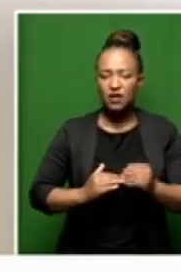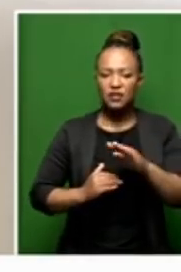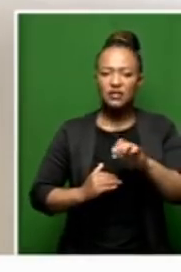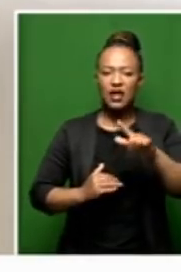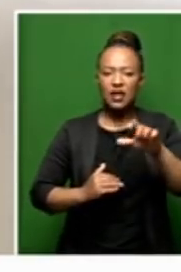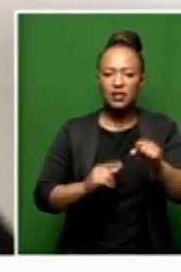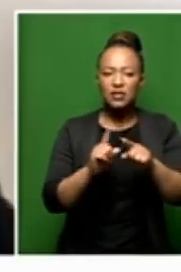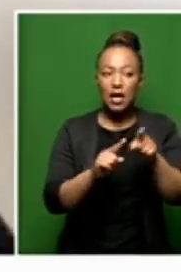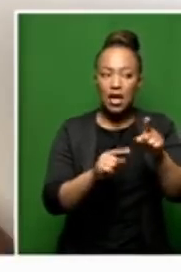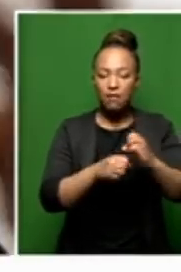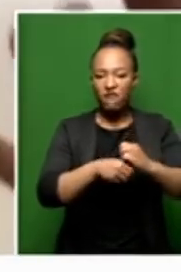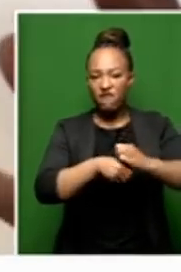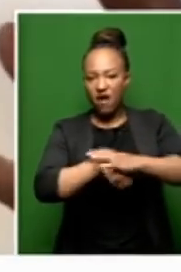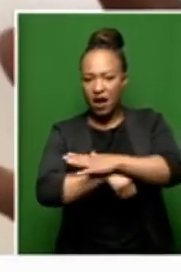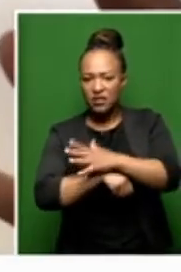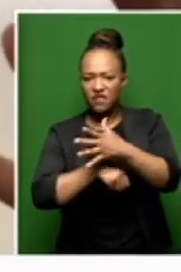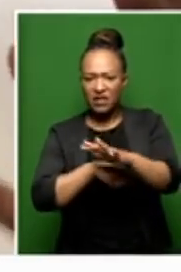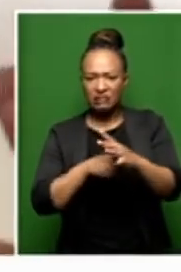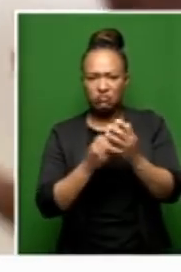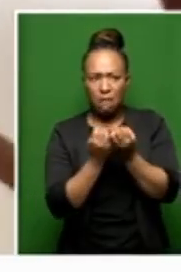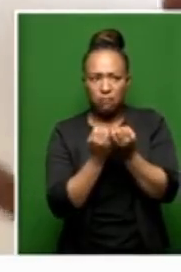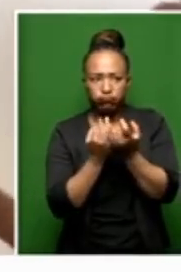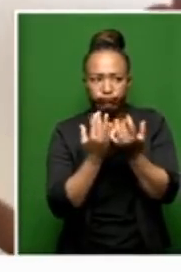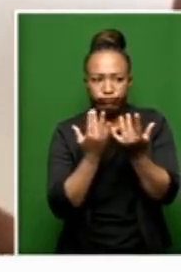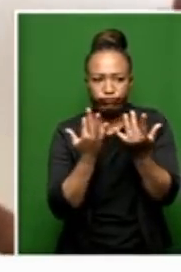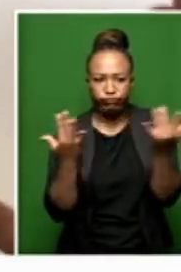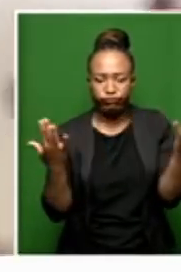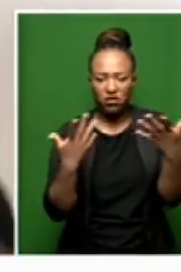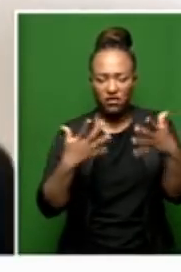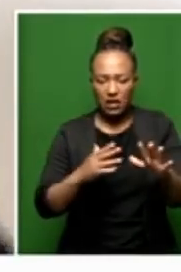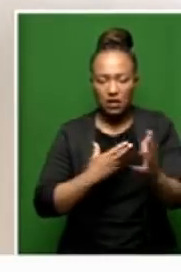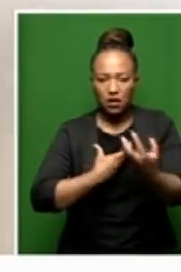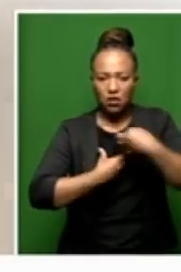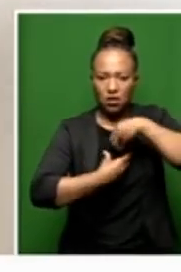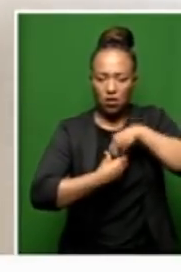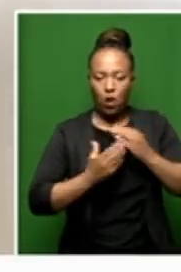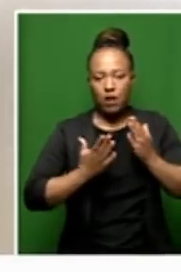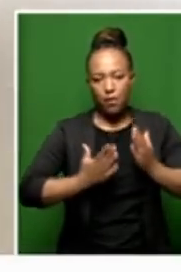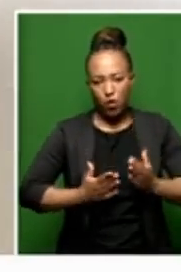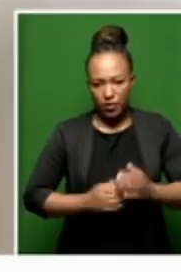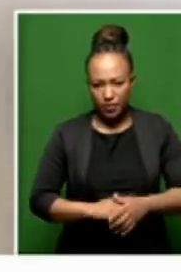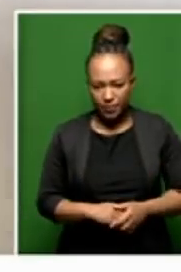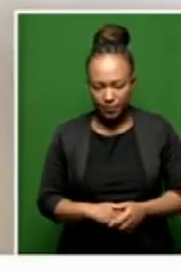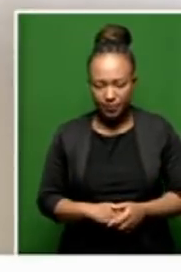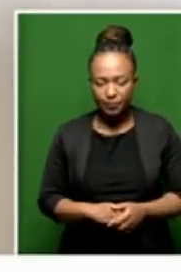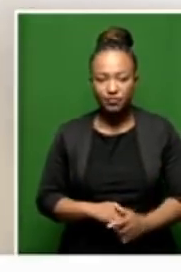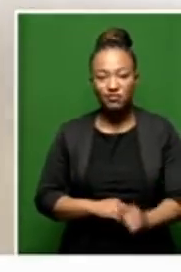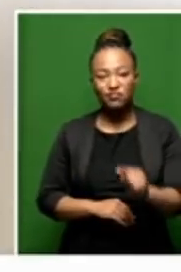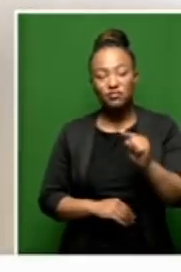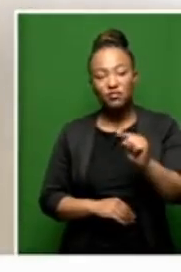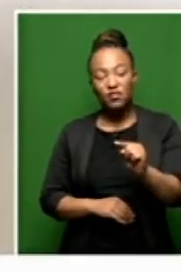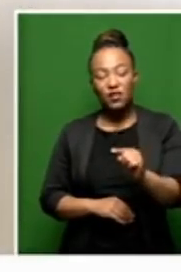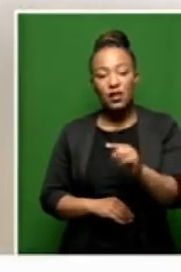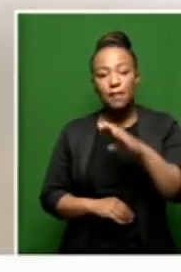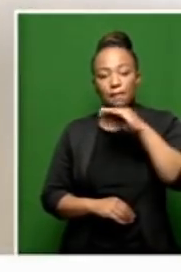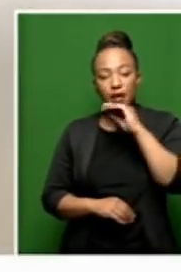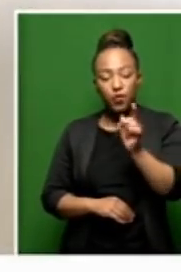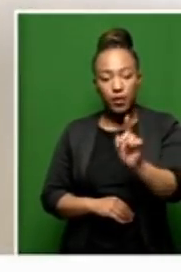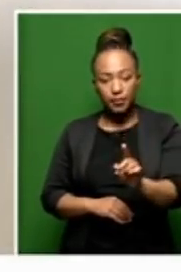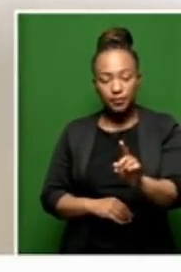immunity, and the virus, who has multiplied into millions of its own sister brothers in our body. So the virulence means